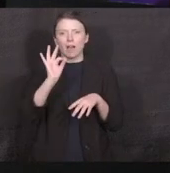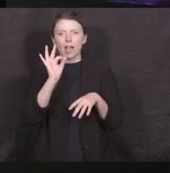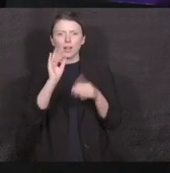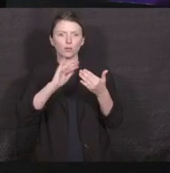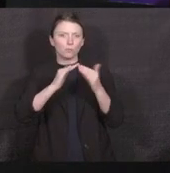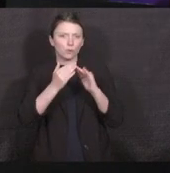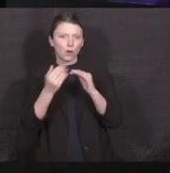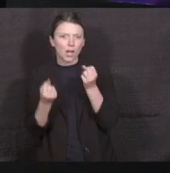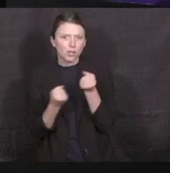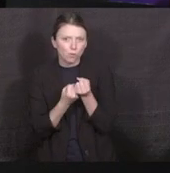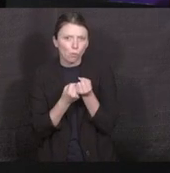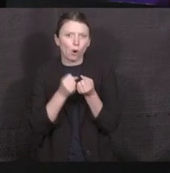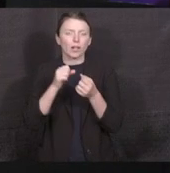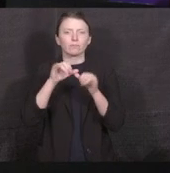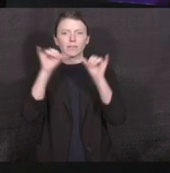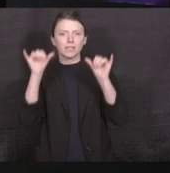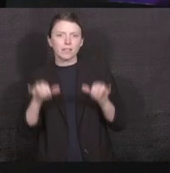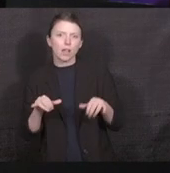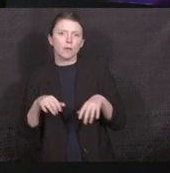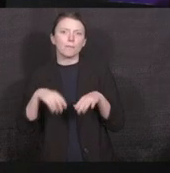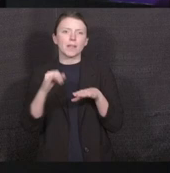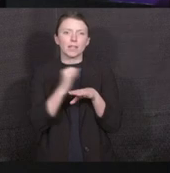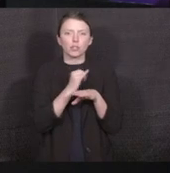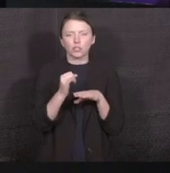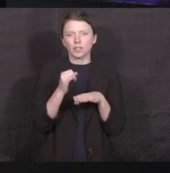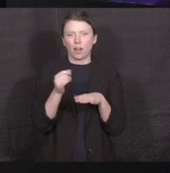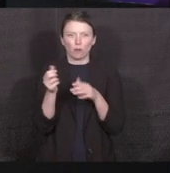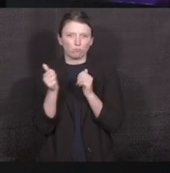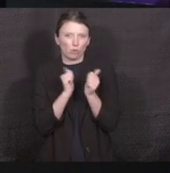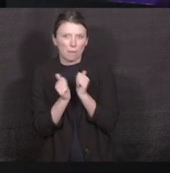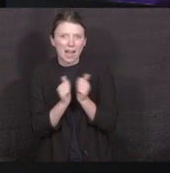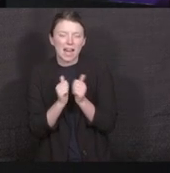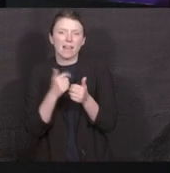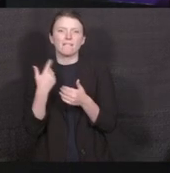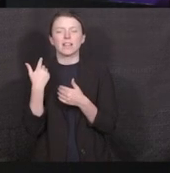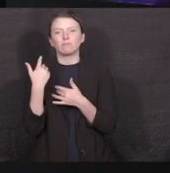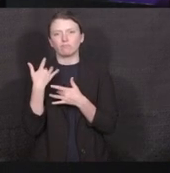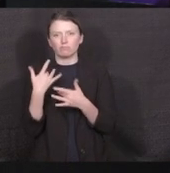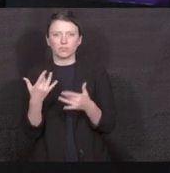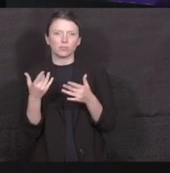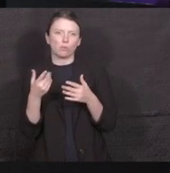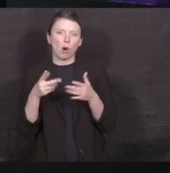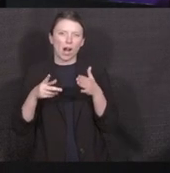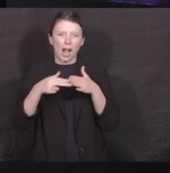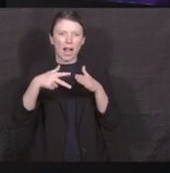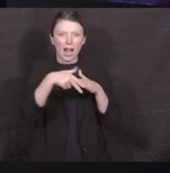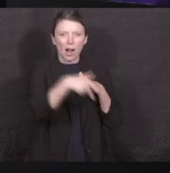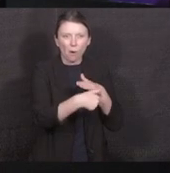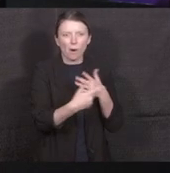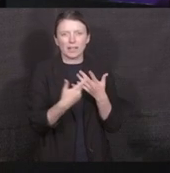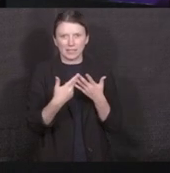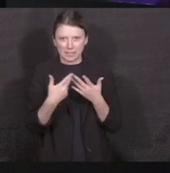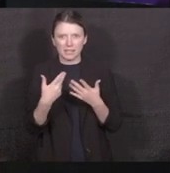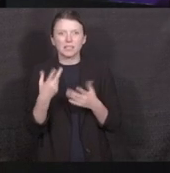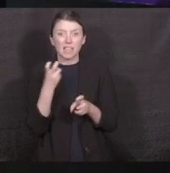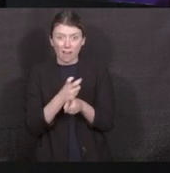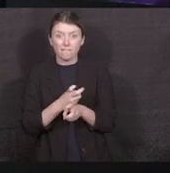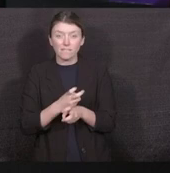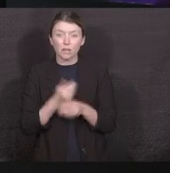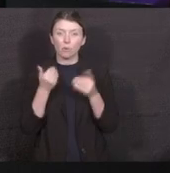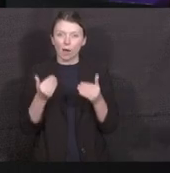and support system in industries that are so competitive and often cutthroat. Let's try to unpack that, Doug.